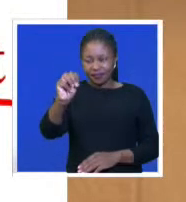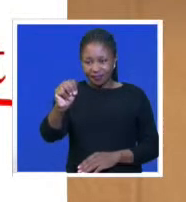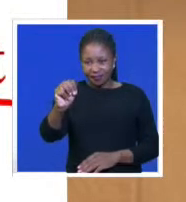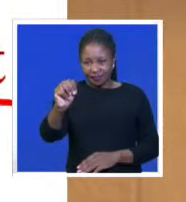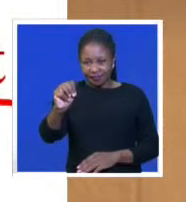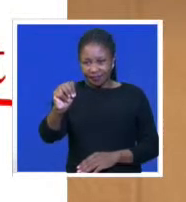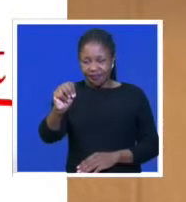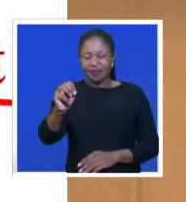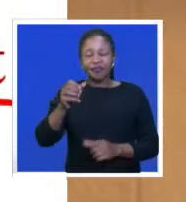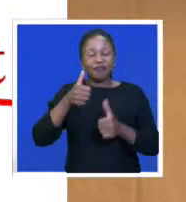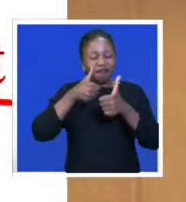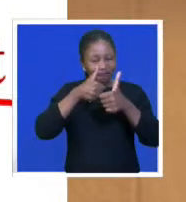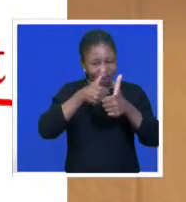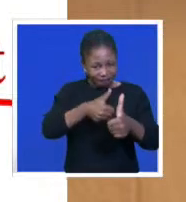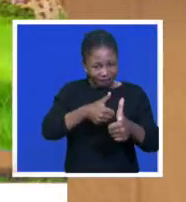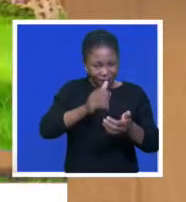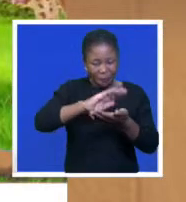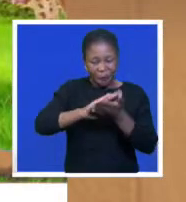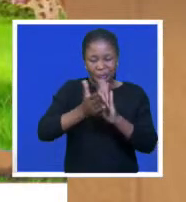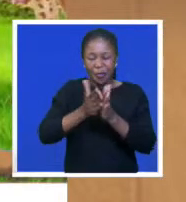Eve.